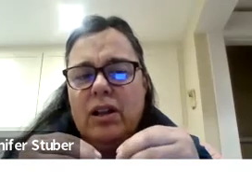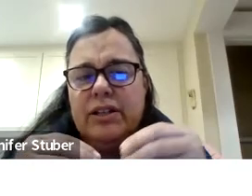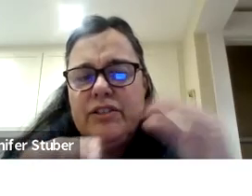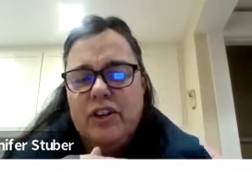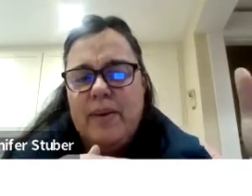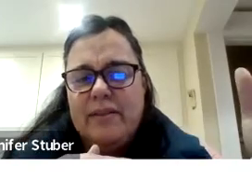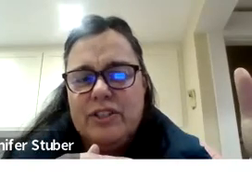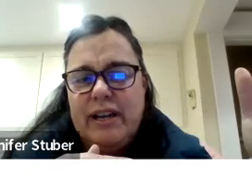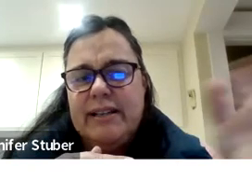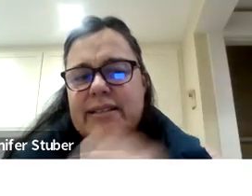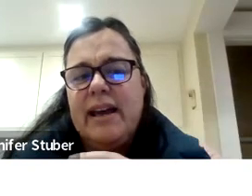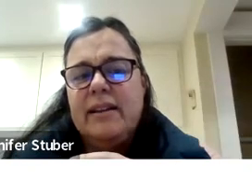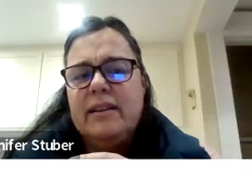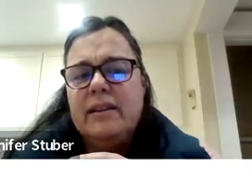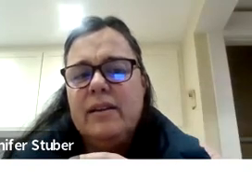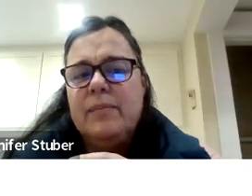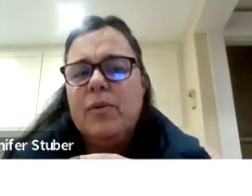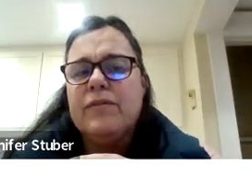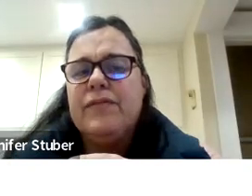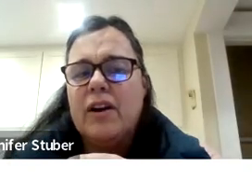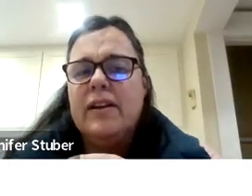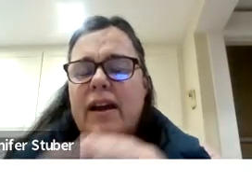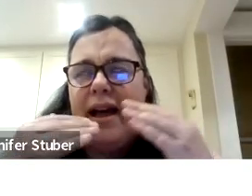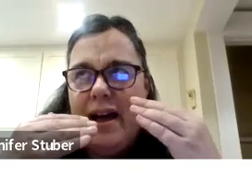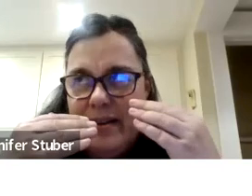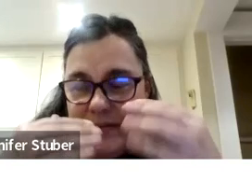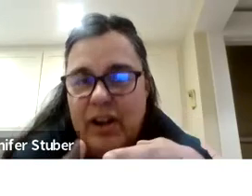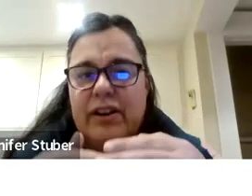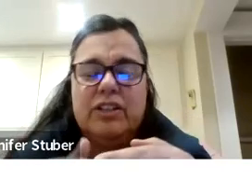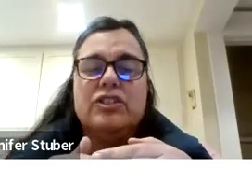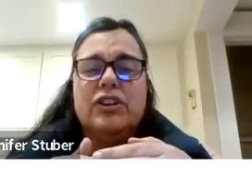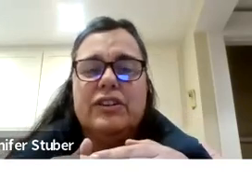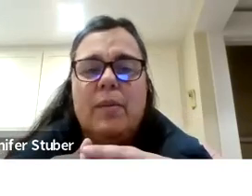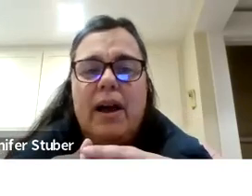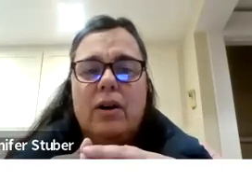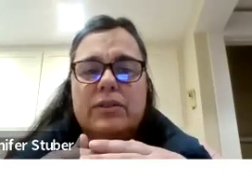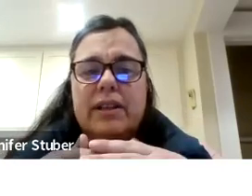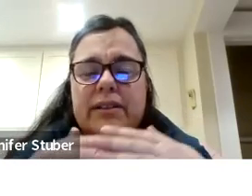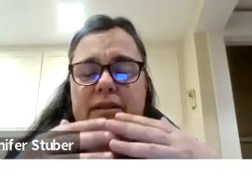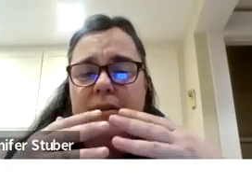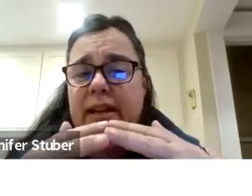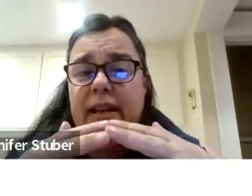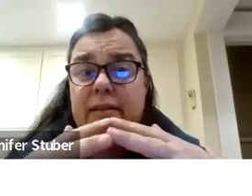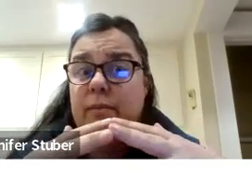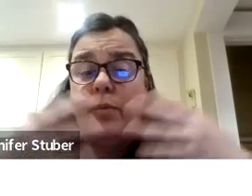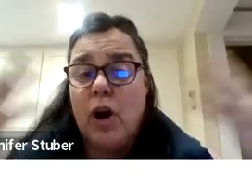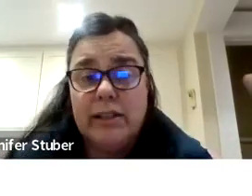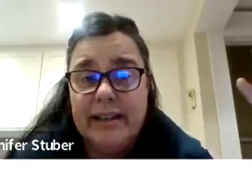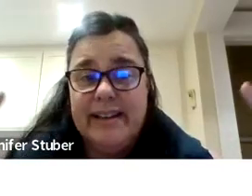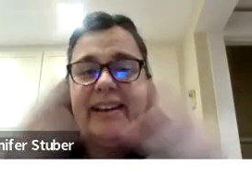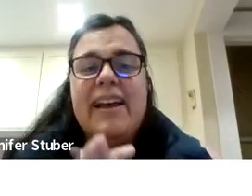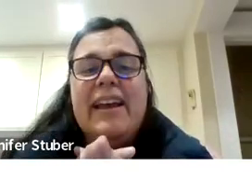to acknowledge, if you go back for a second, is that people are very, very concerned about, in this committee and